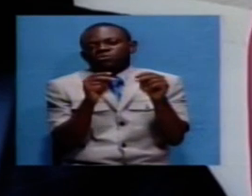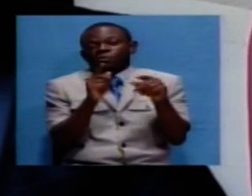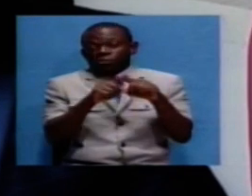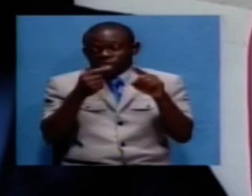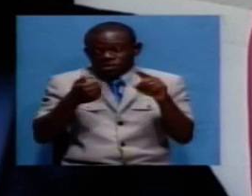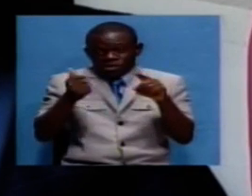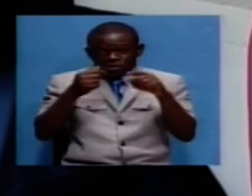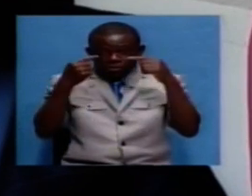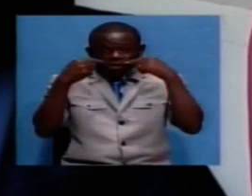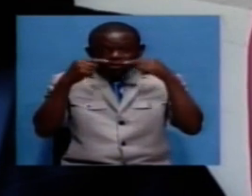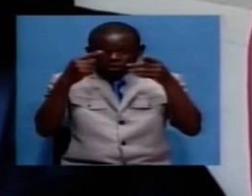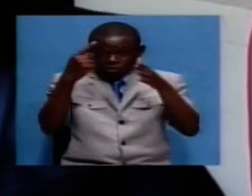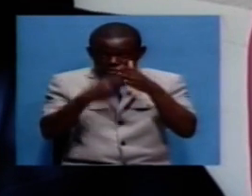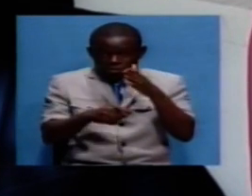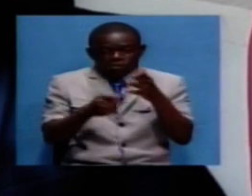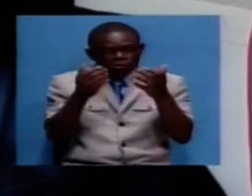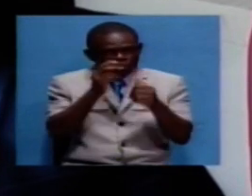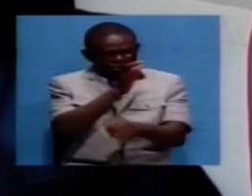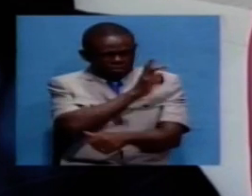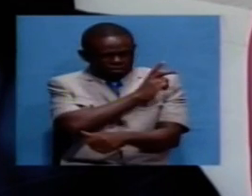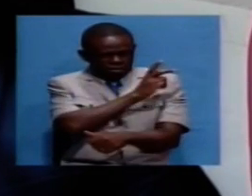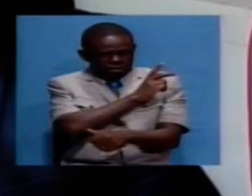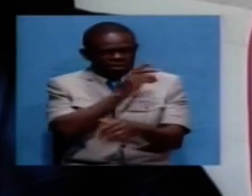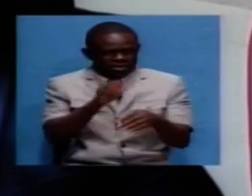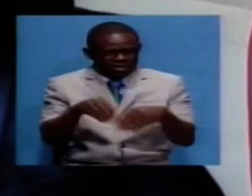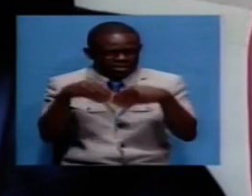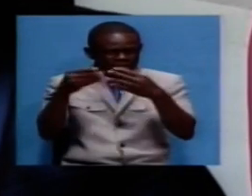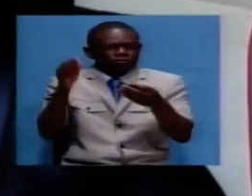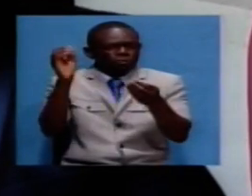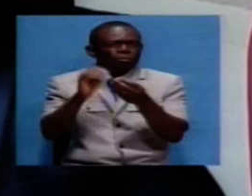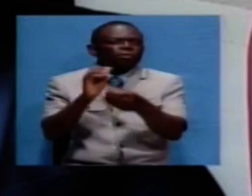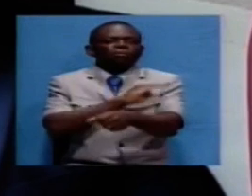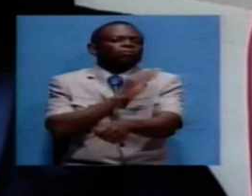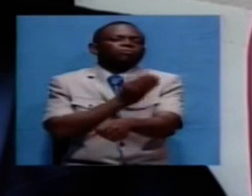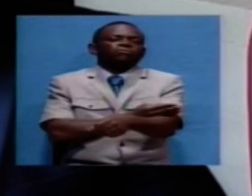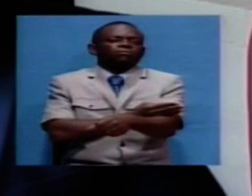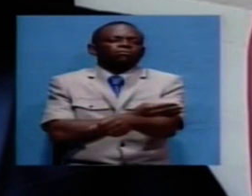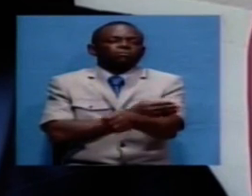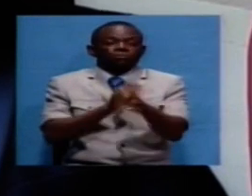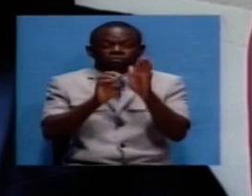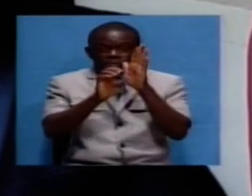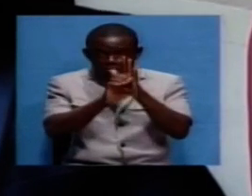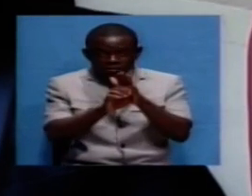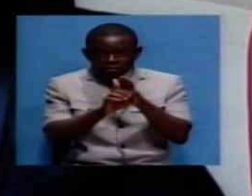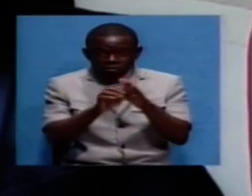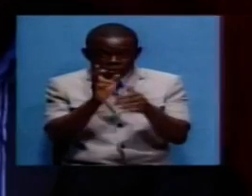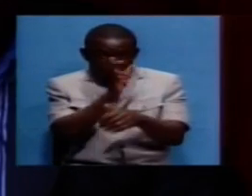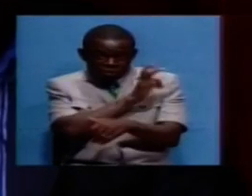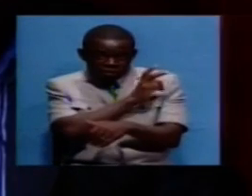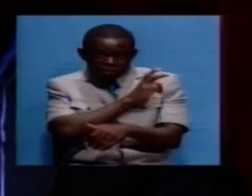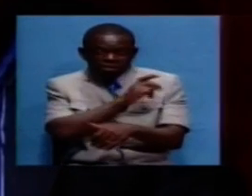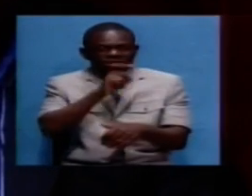job. For example, they can conduct a search on me without any search warrant. They can stop